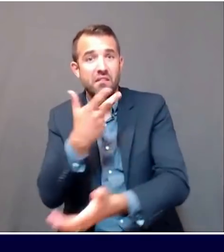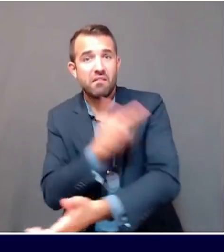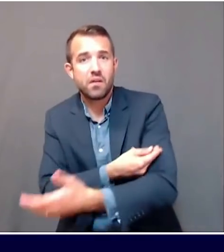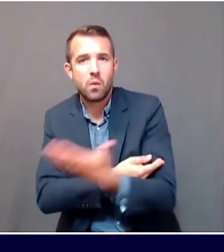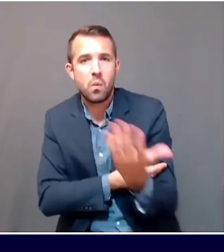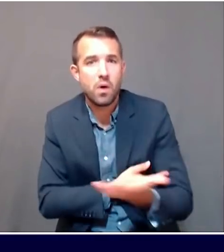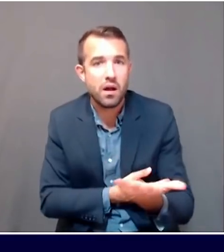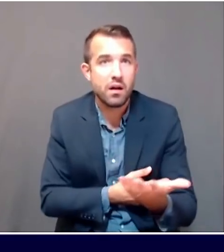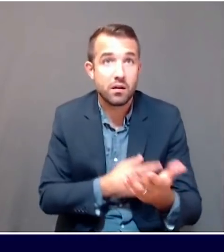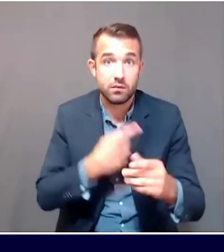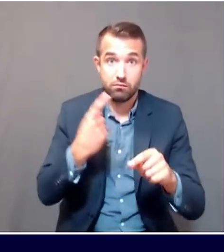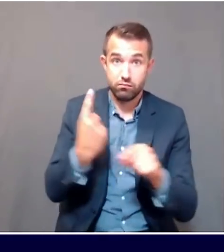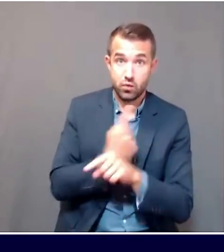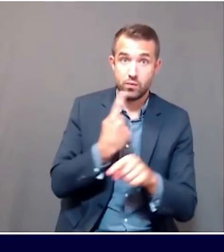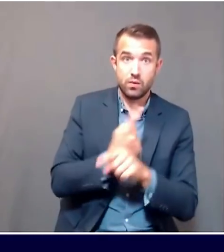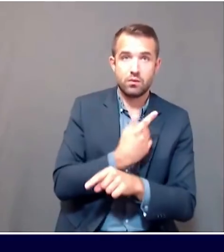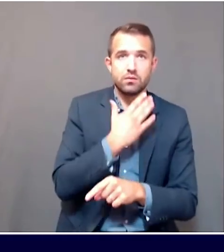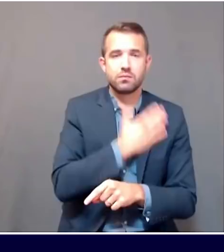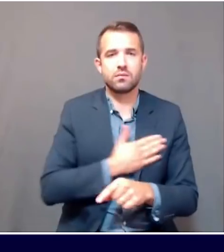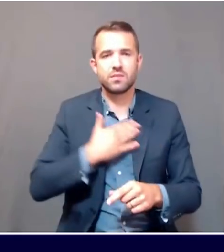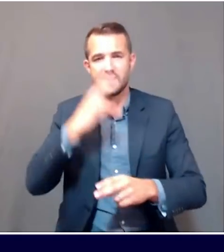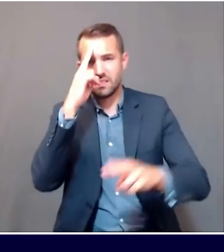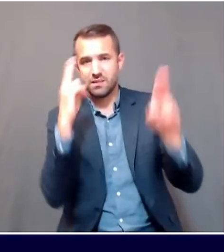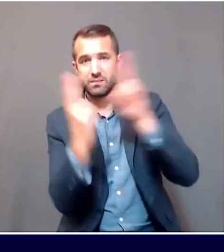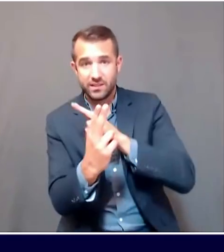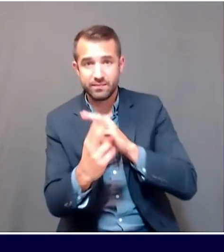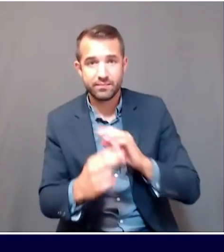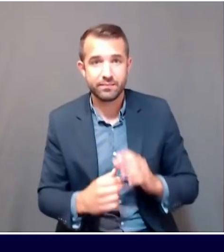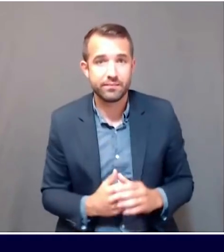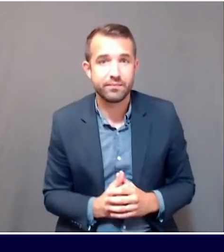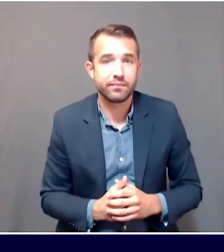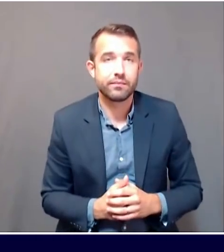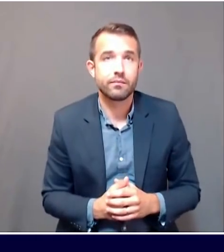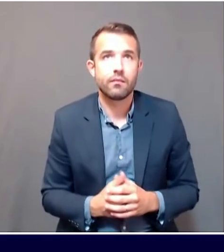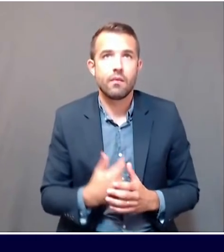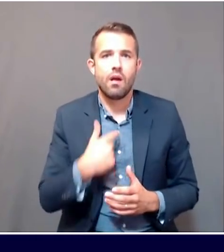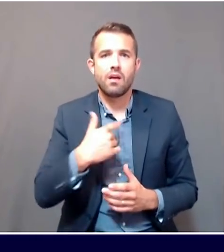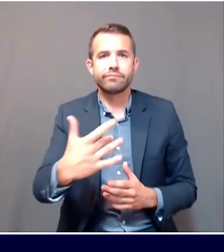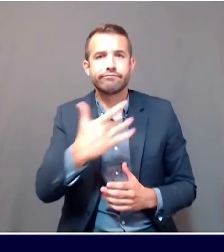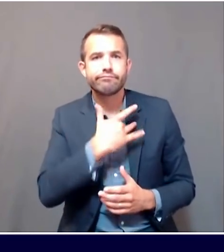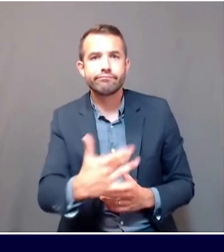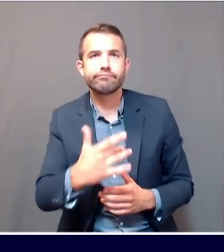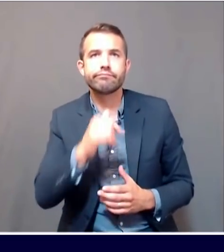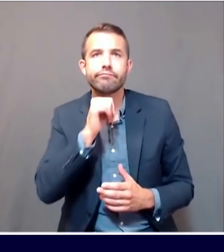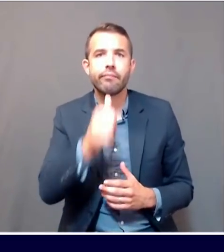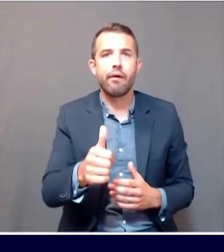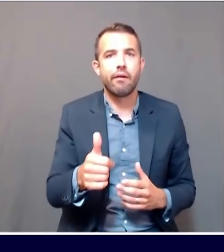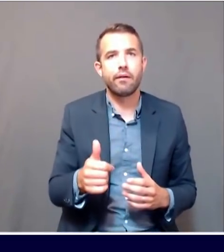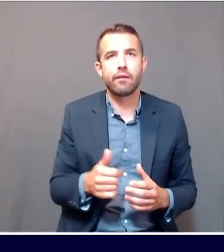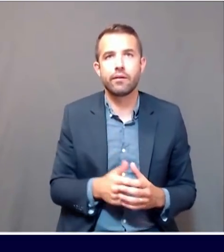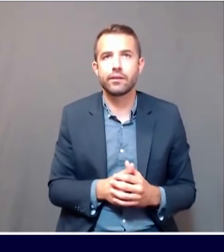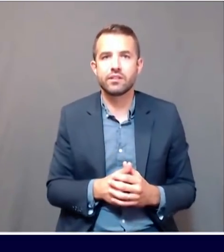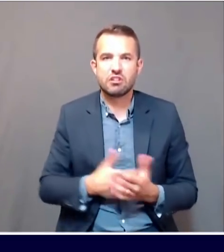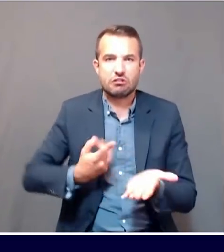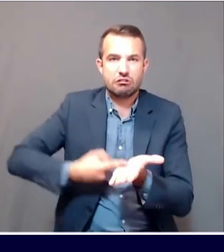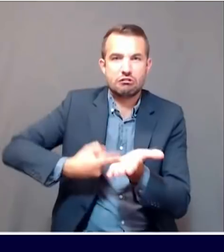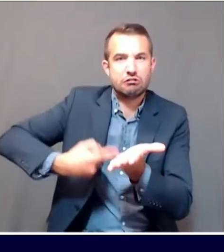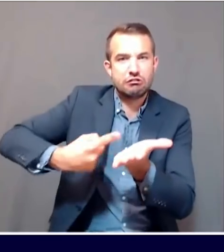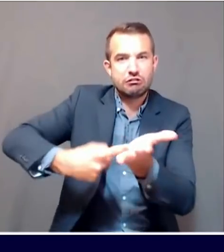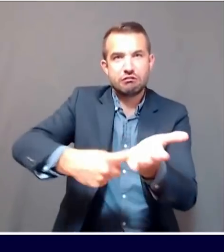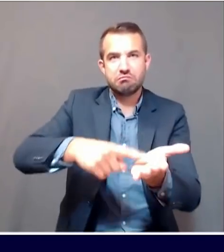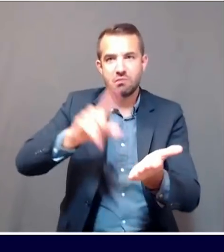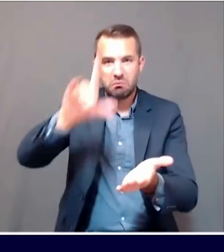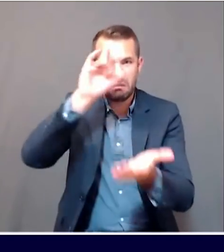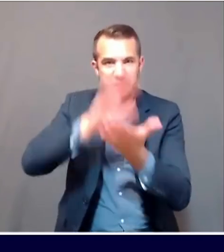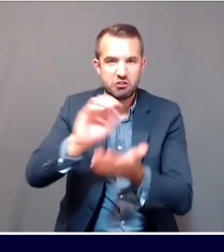What I like to do in those situations is not so much focus on what it is exactly that people believe, but why it